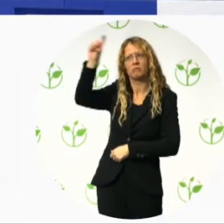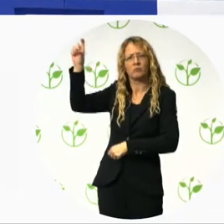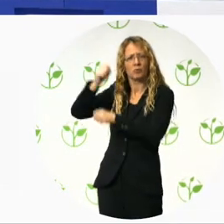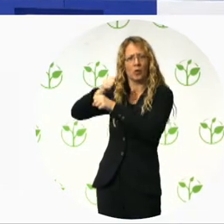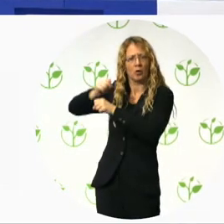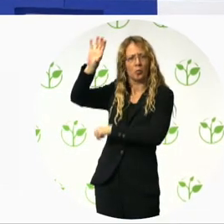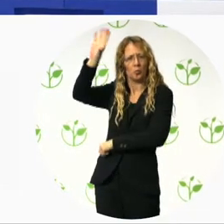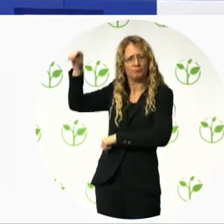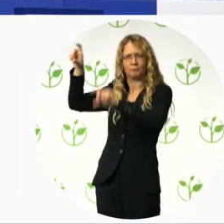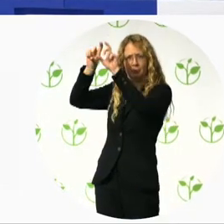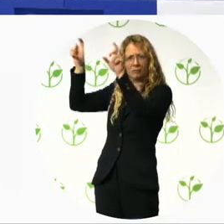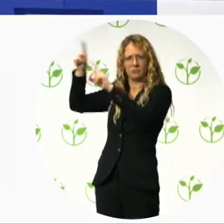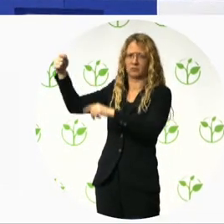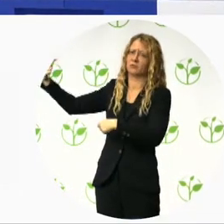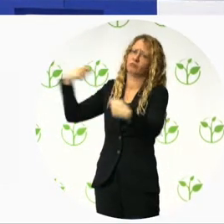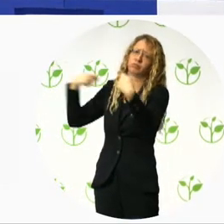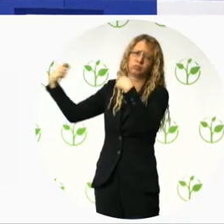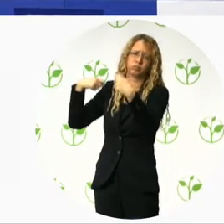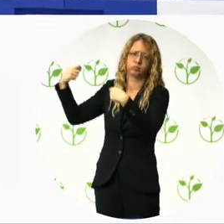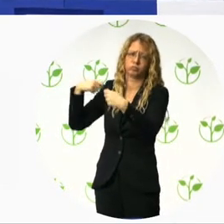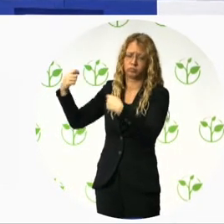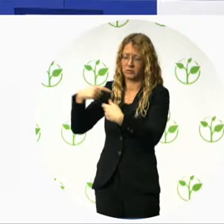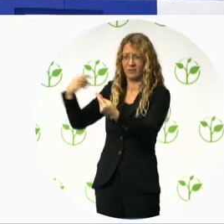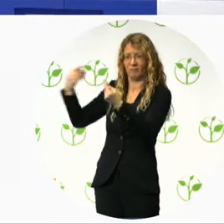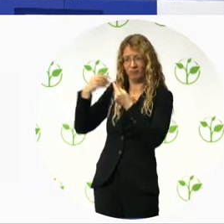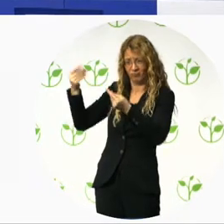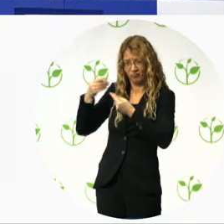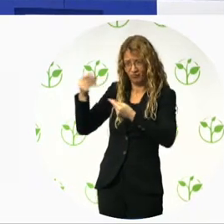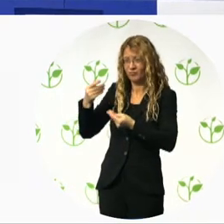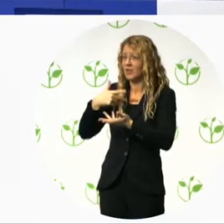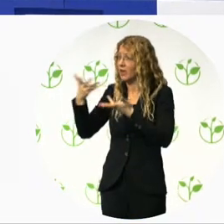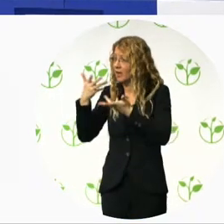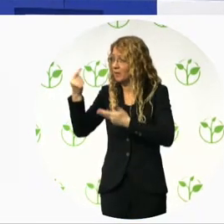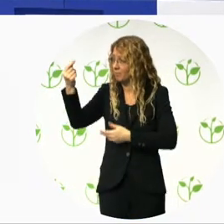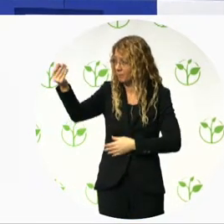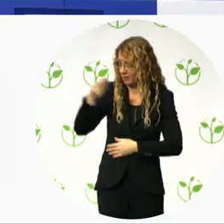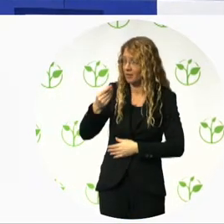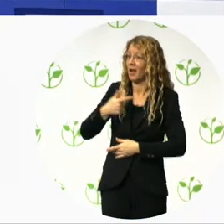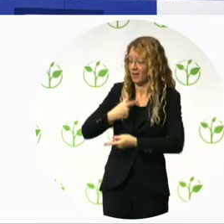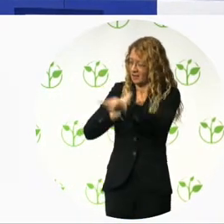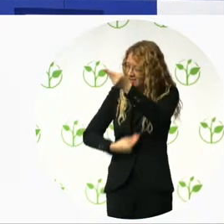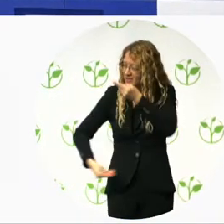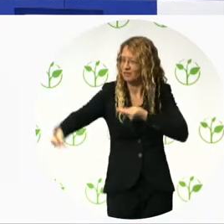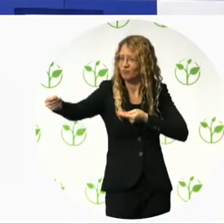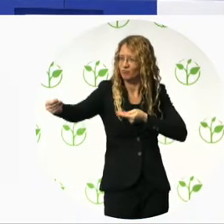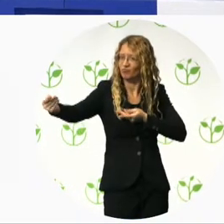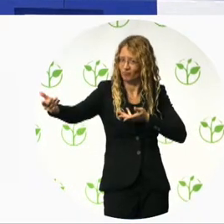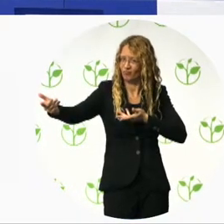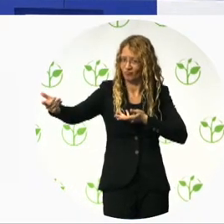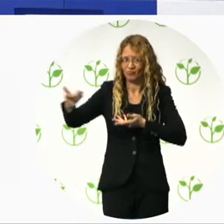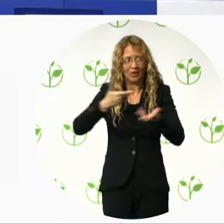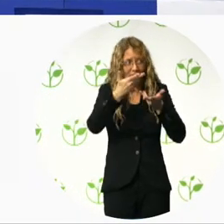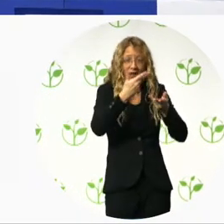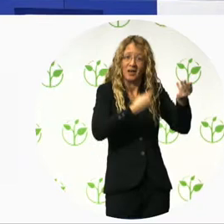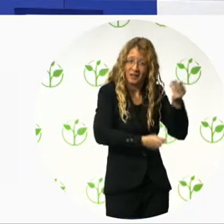I'd not be accessible because I will have a deaf customer. One reply that I got for one of the call center, so I never